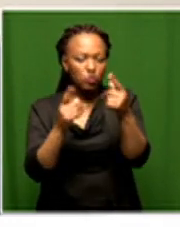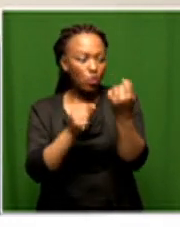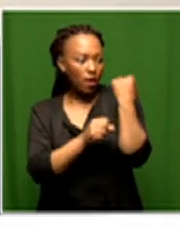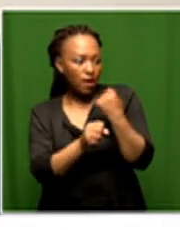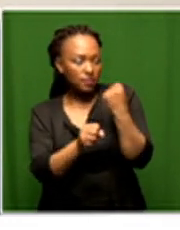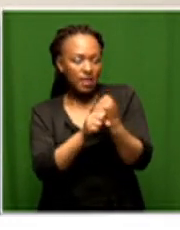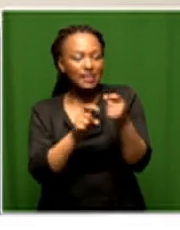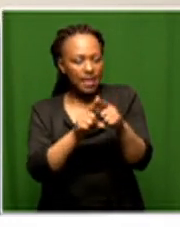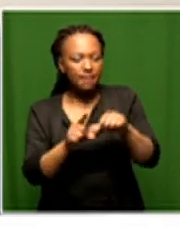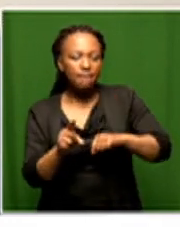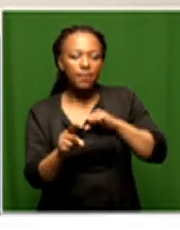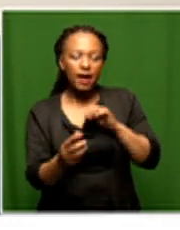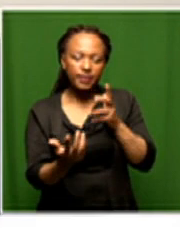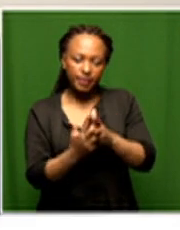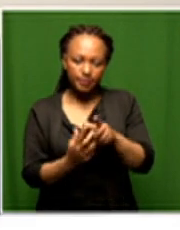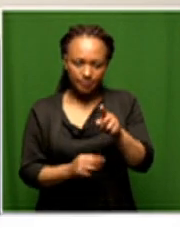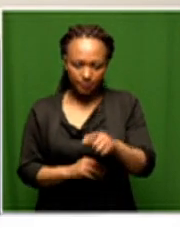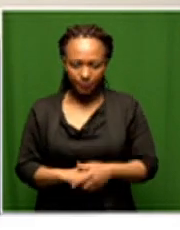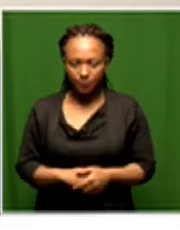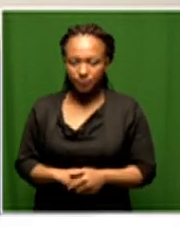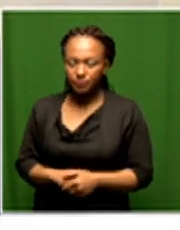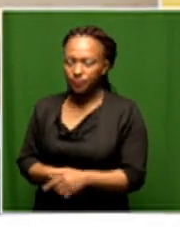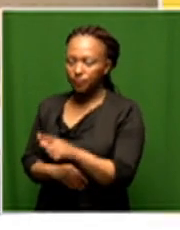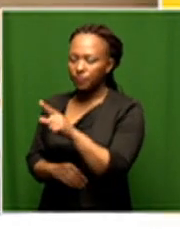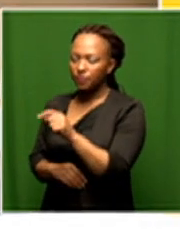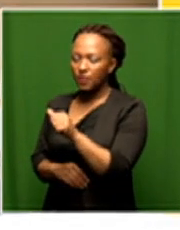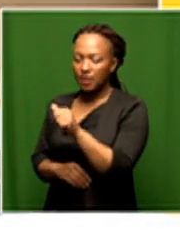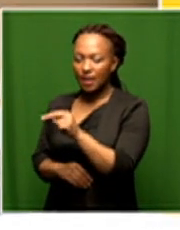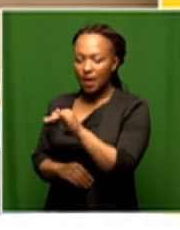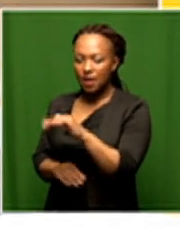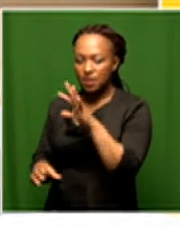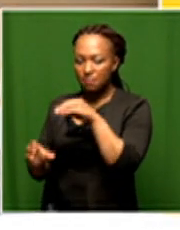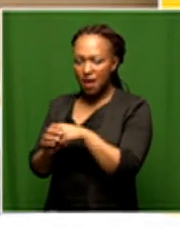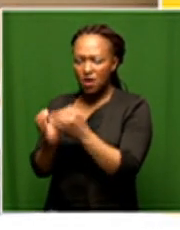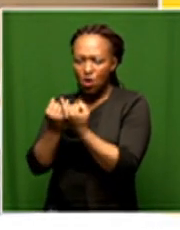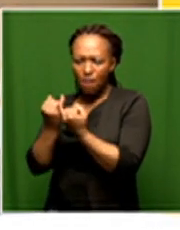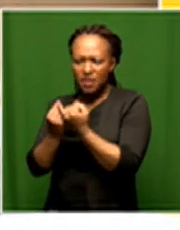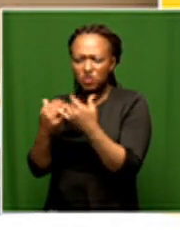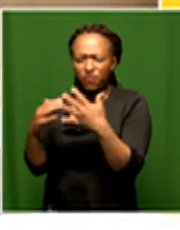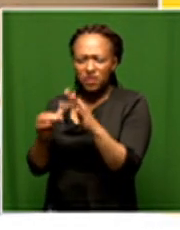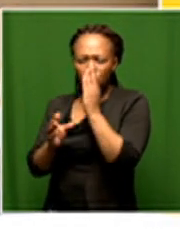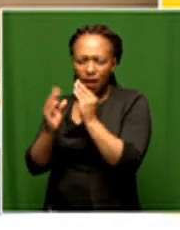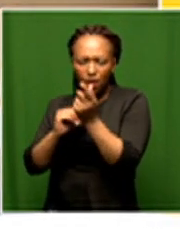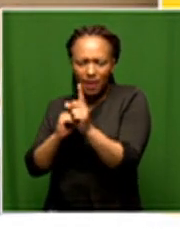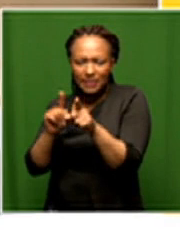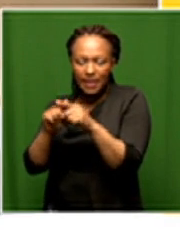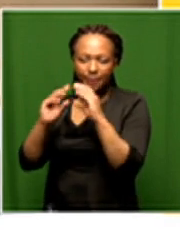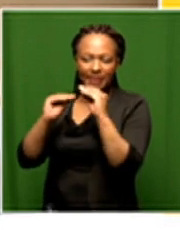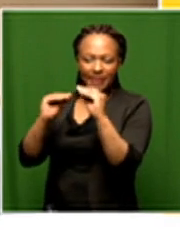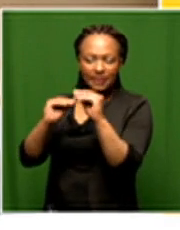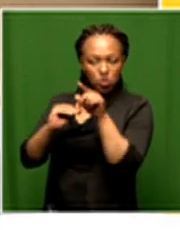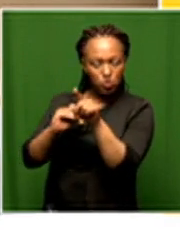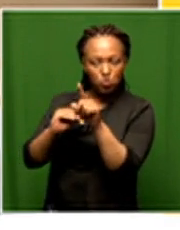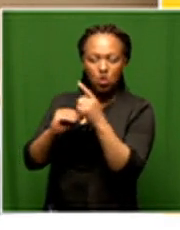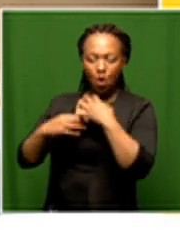serves as pride as well. Okay. Now, Tanya, what were the highlights of being a part of this competition, and what did it teach you about your own